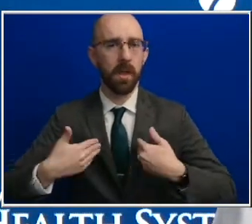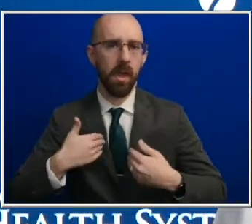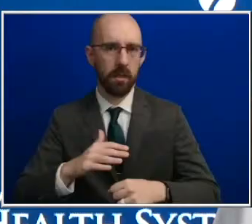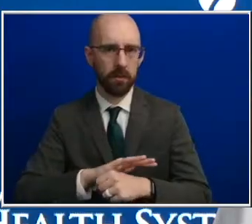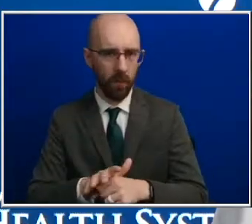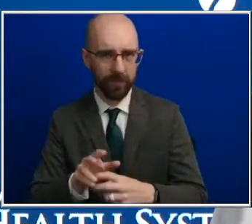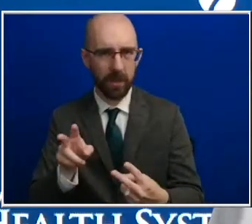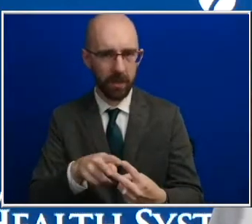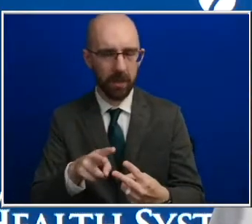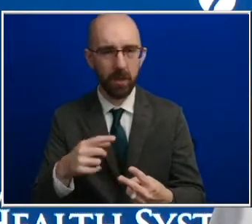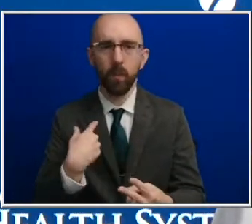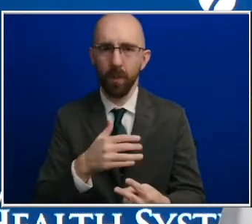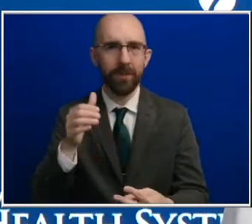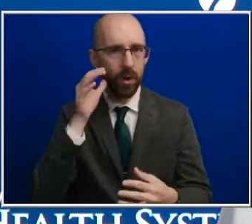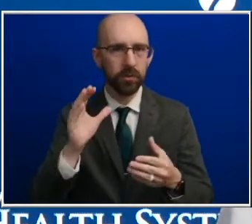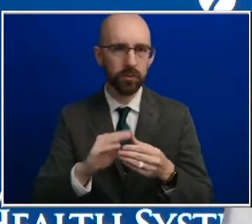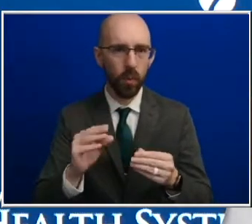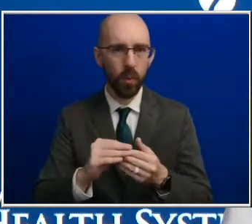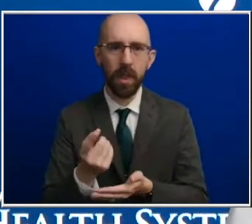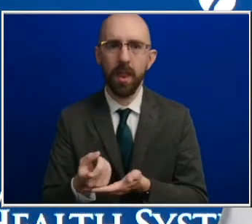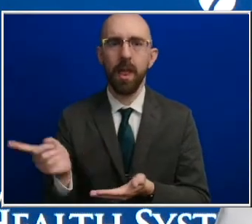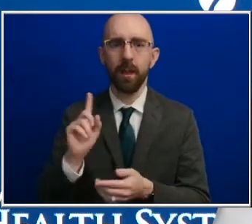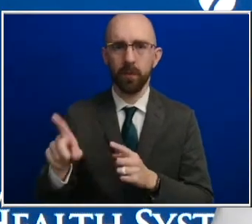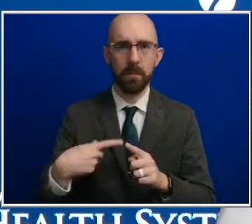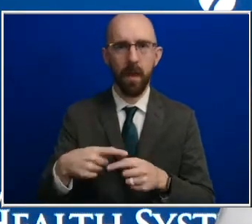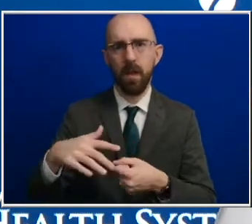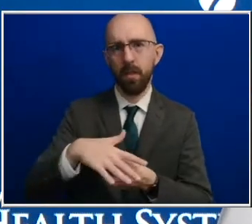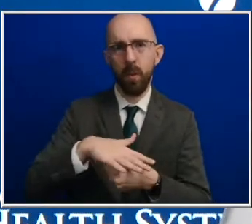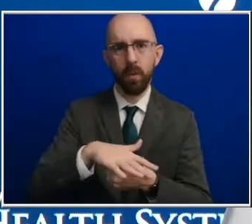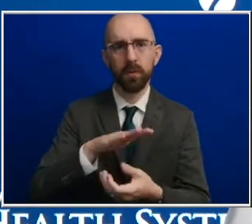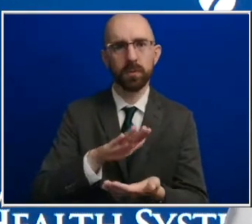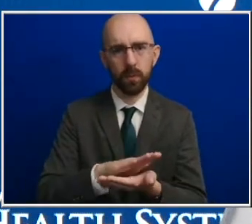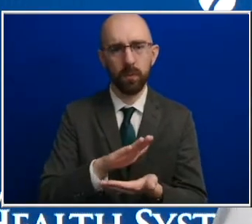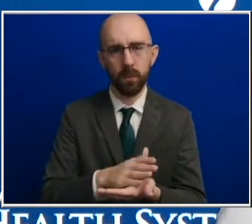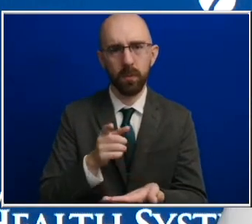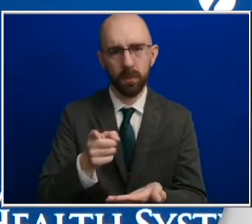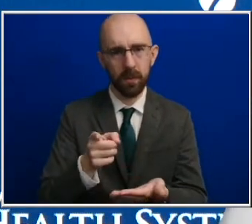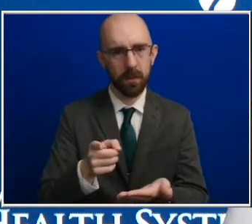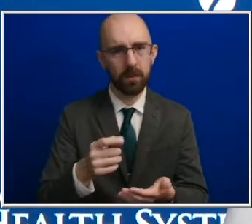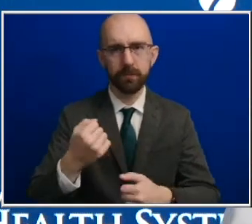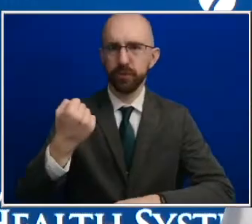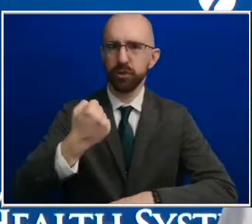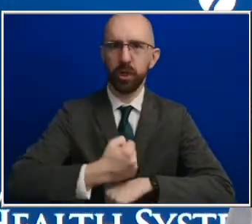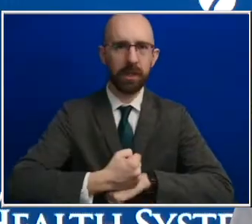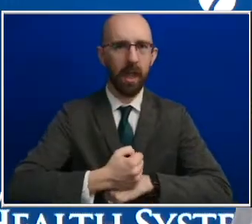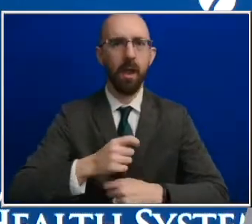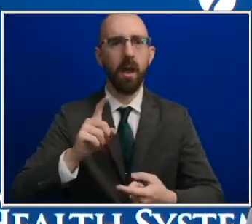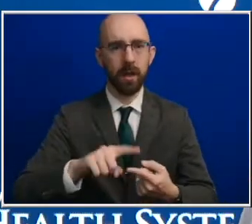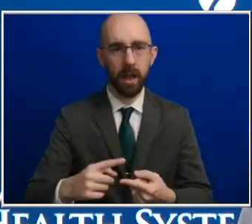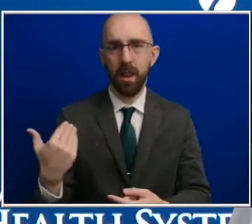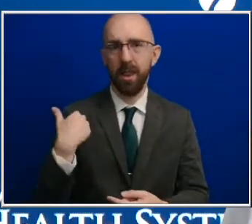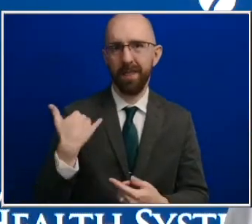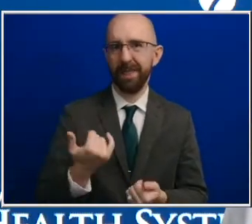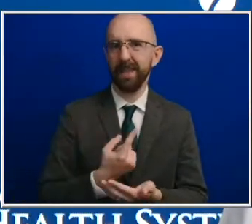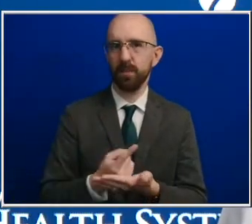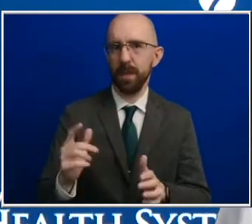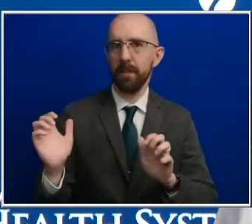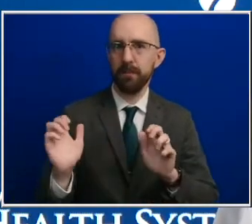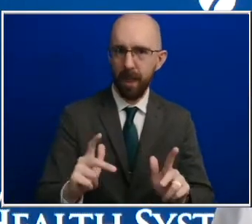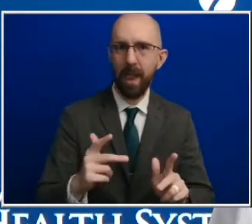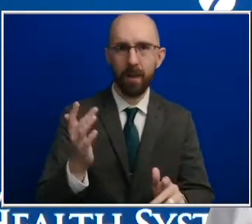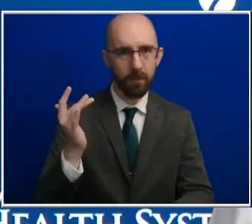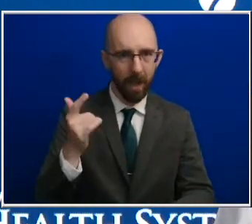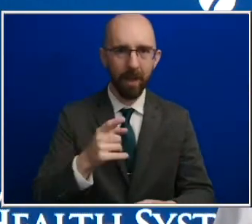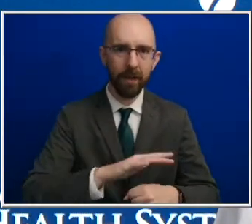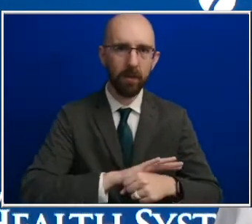heard the story last week about a local school that was shut down until earlier this week because of COVID